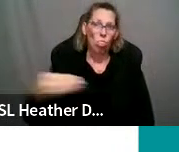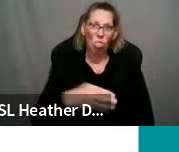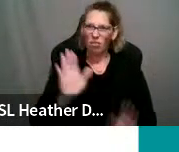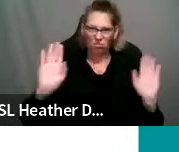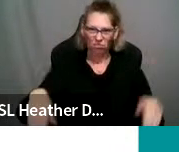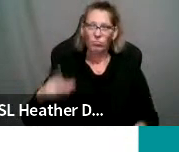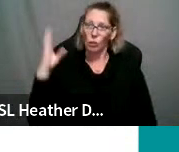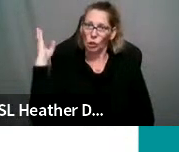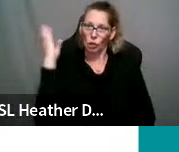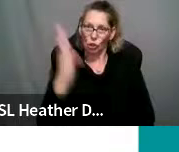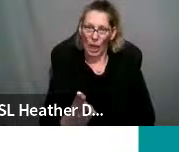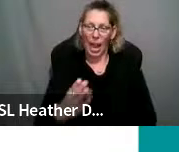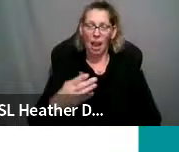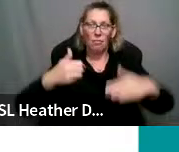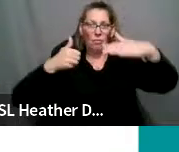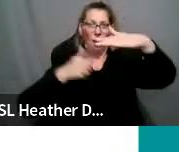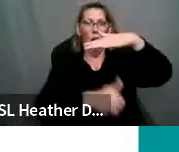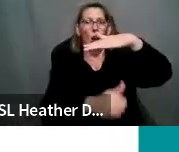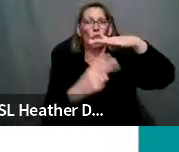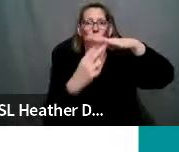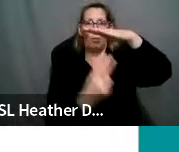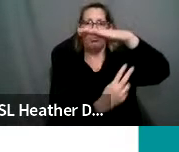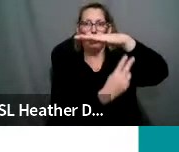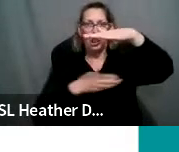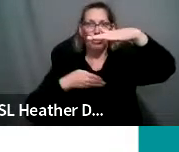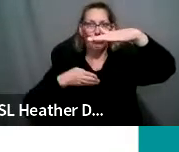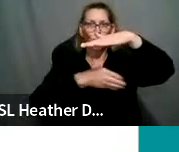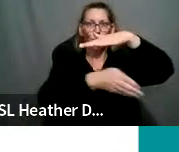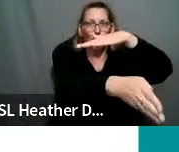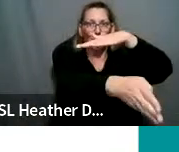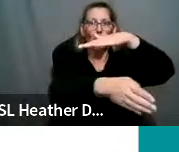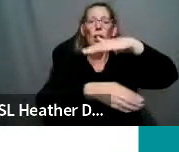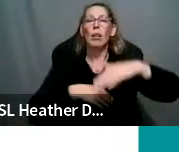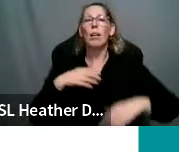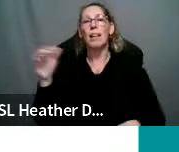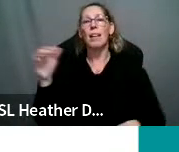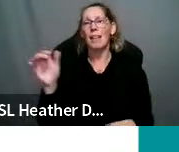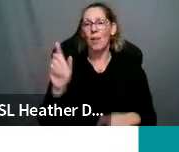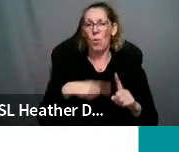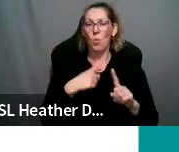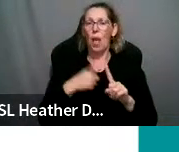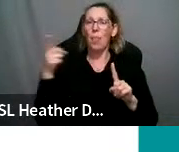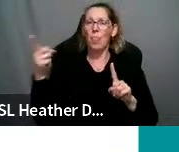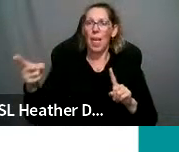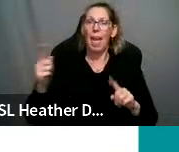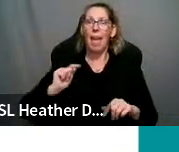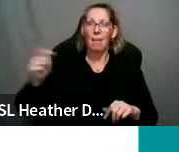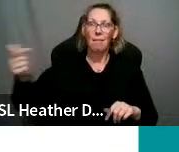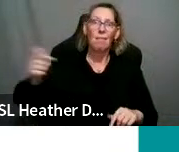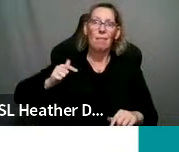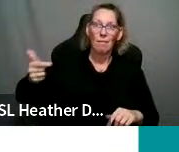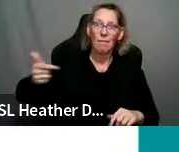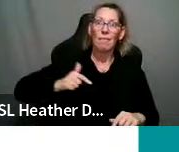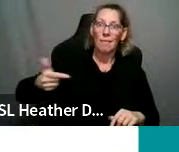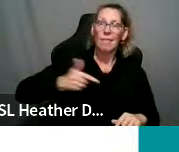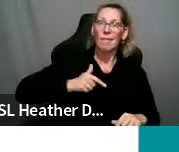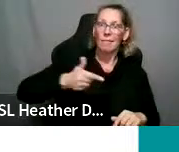to underneath the Columbia River bridges, as well as they line up to pass through